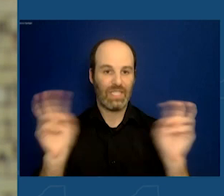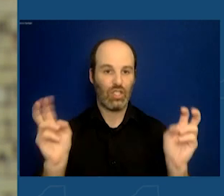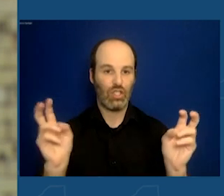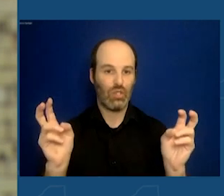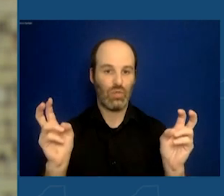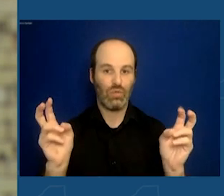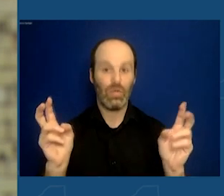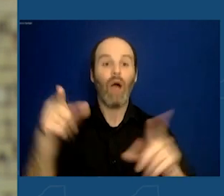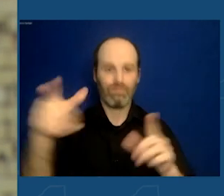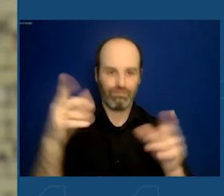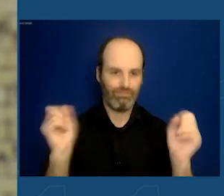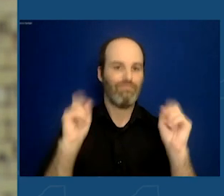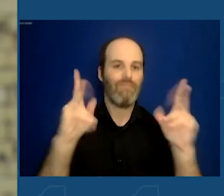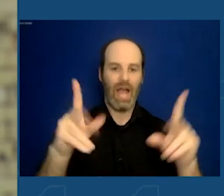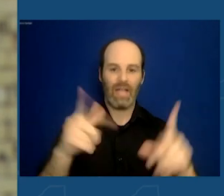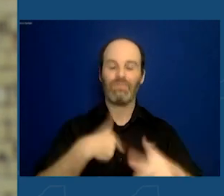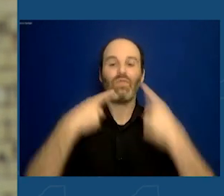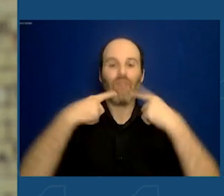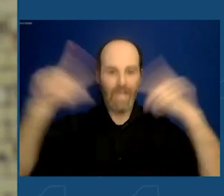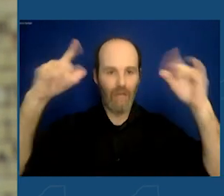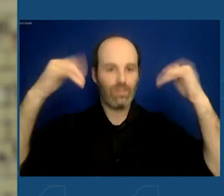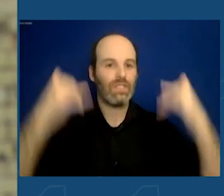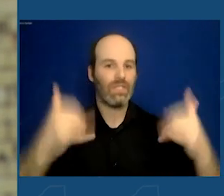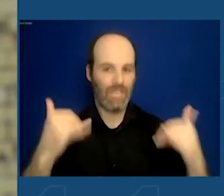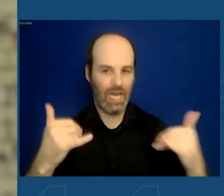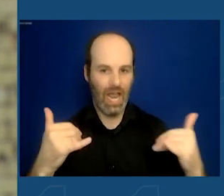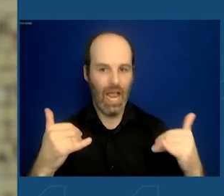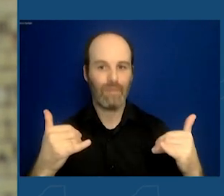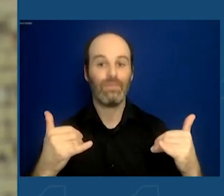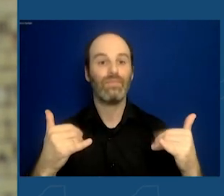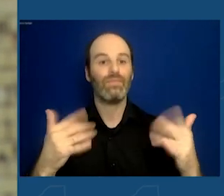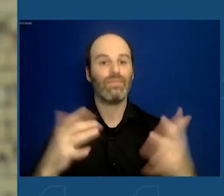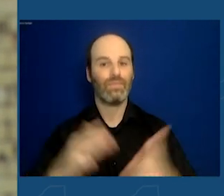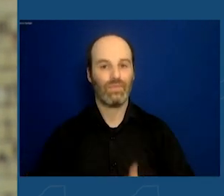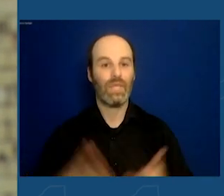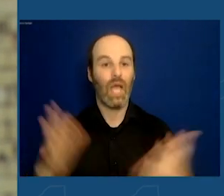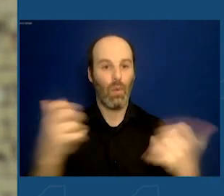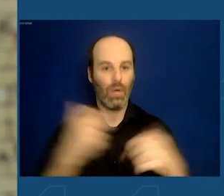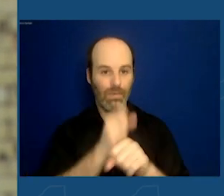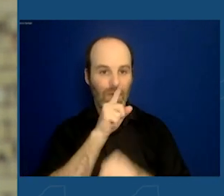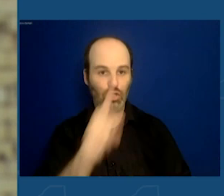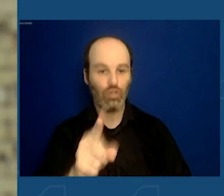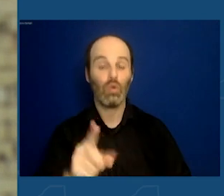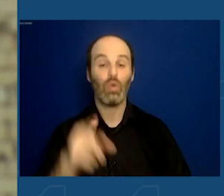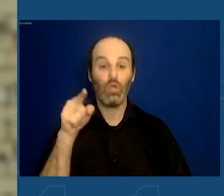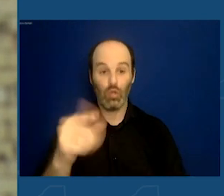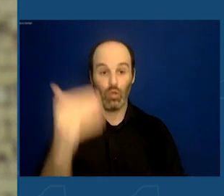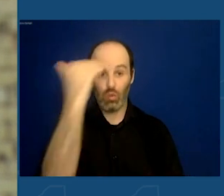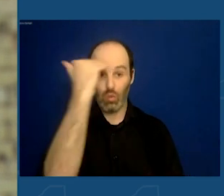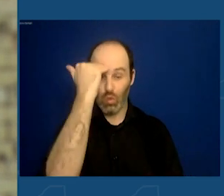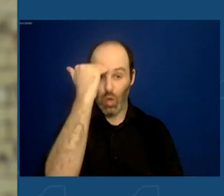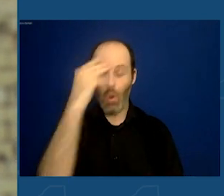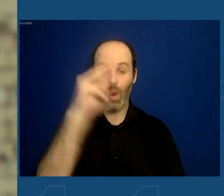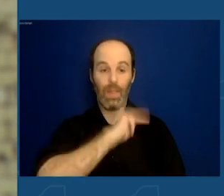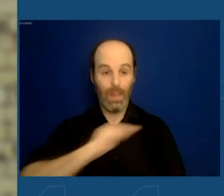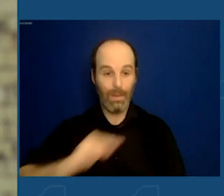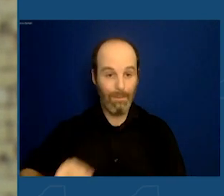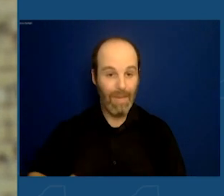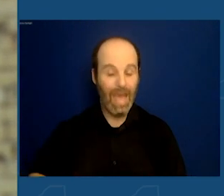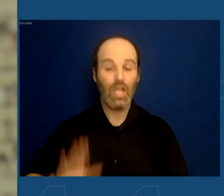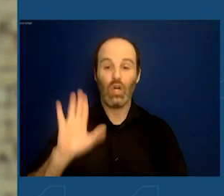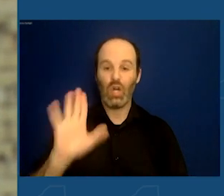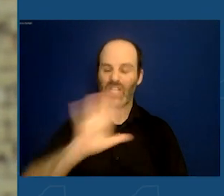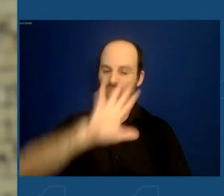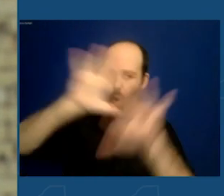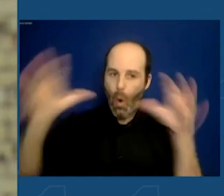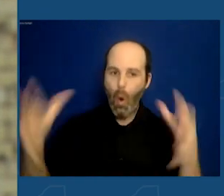you have announced today. I want to make sure that you know that the mayor and his entire administration